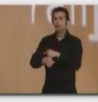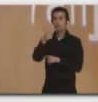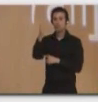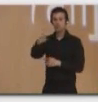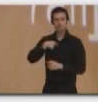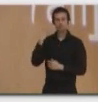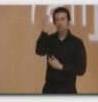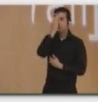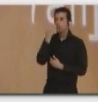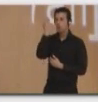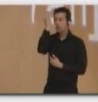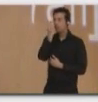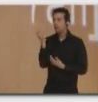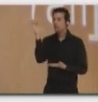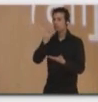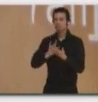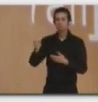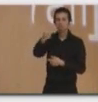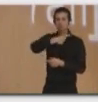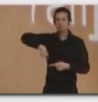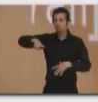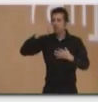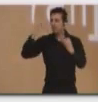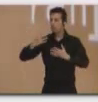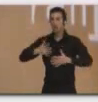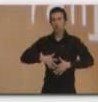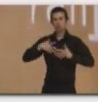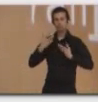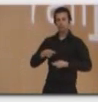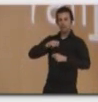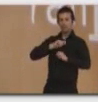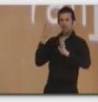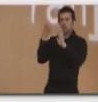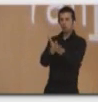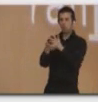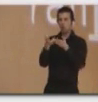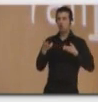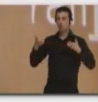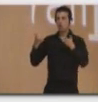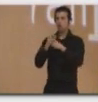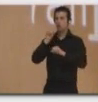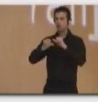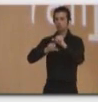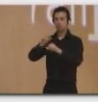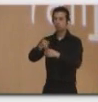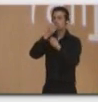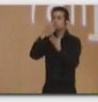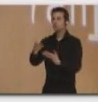citizens. And I believe that we can all congratulate ourselves. We are very proud of how this event has